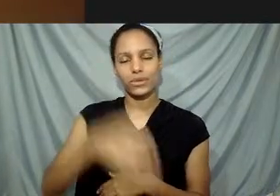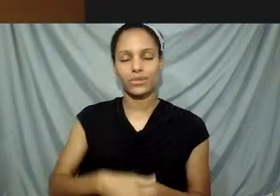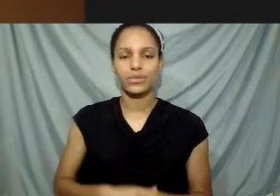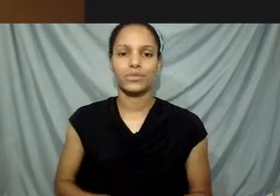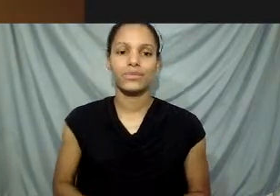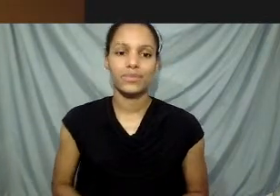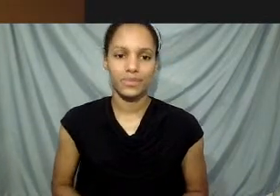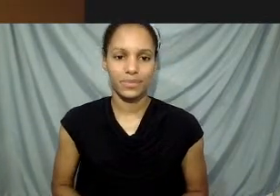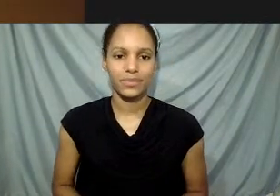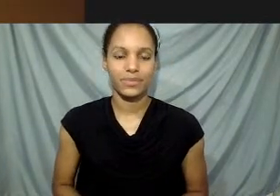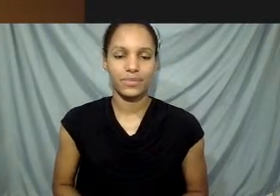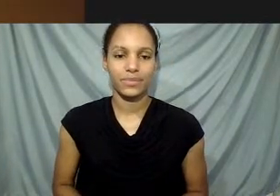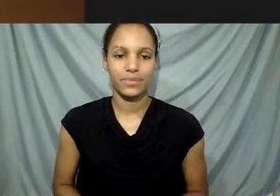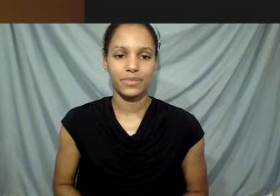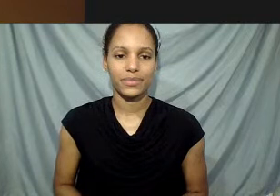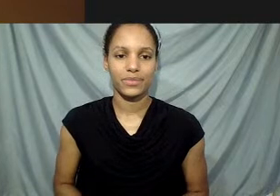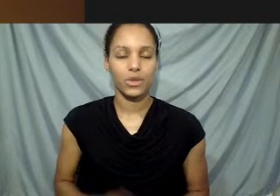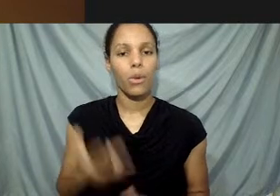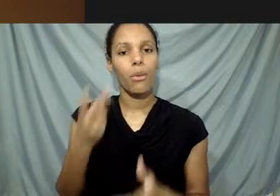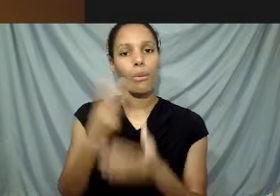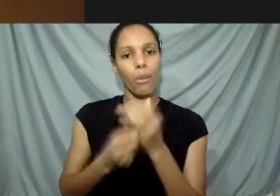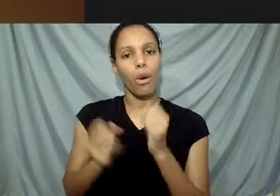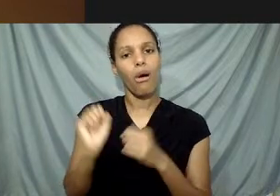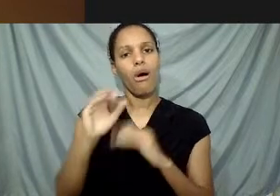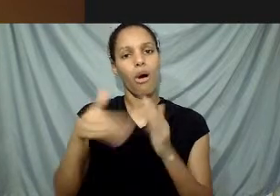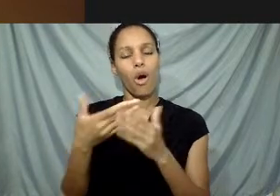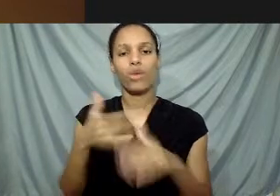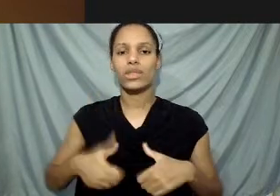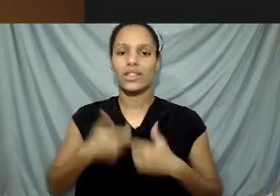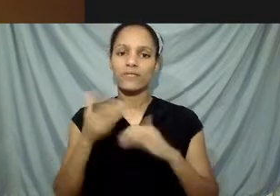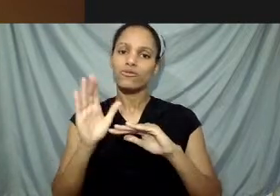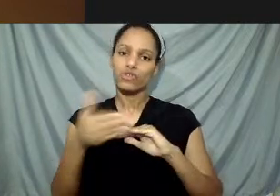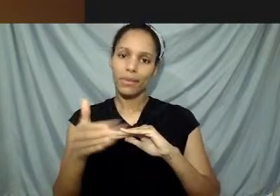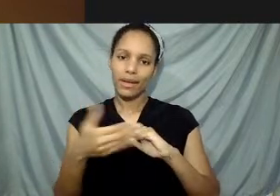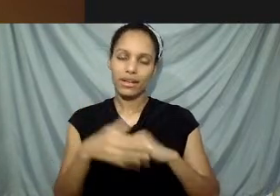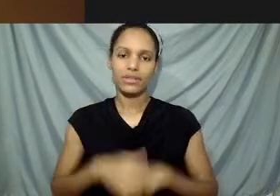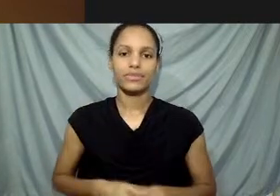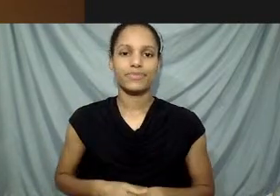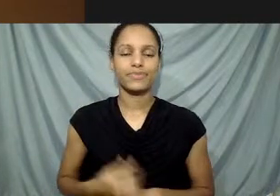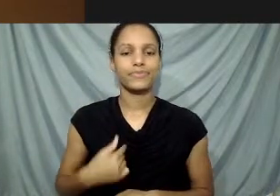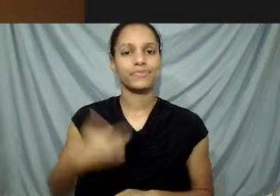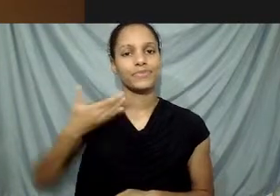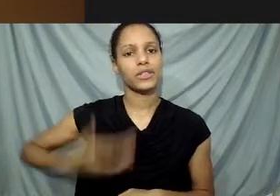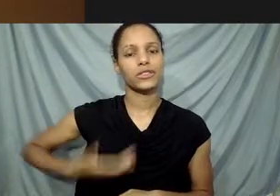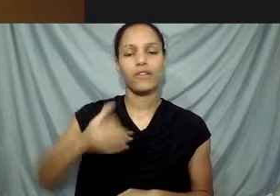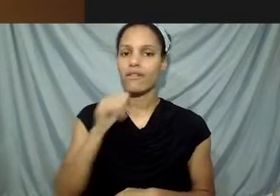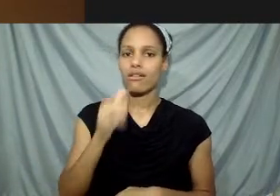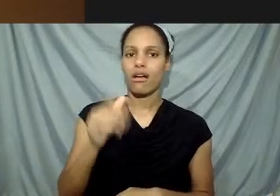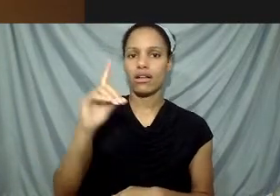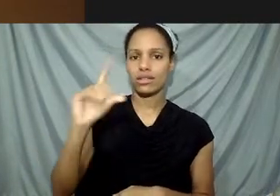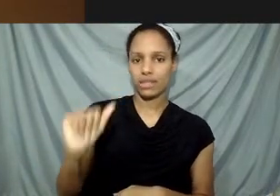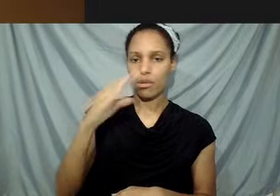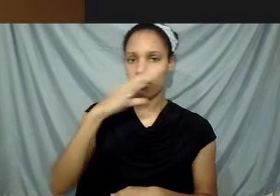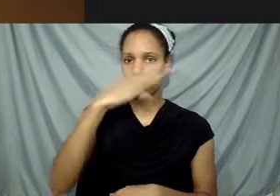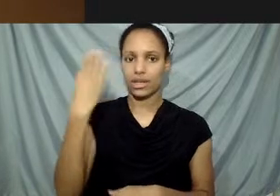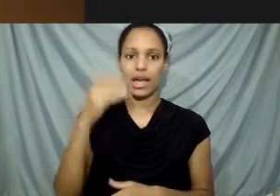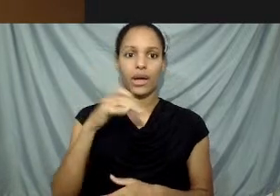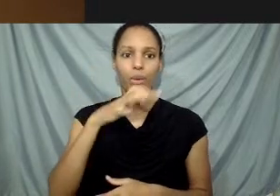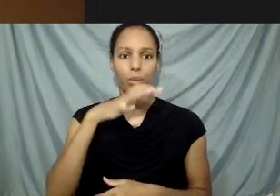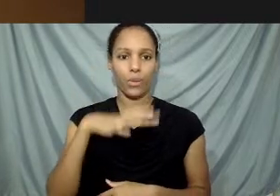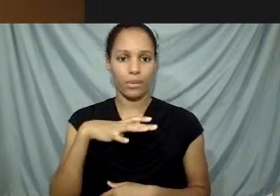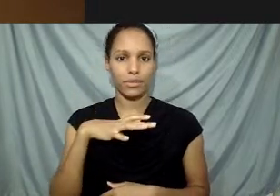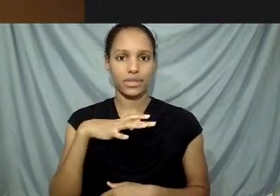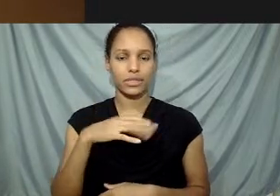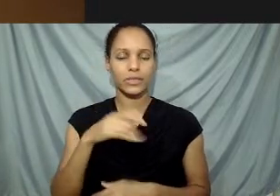Pearline Warren, who lives in Jamaica. I am a non-disabled Black woman. With the utmost respect